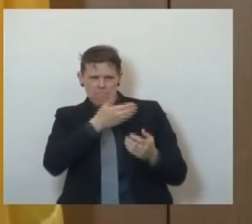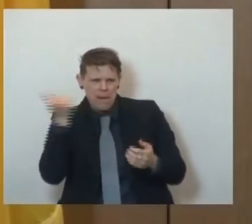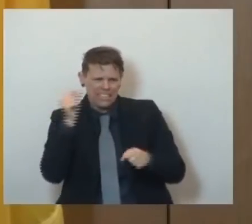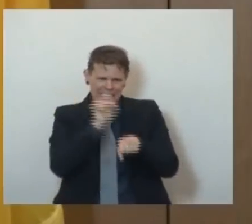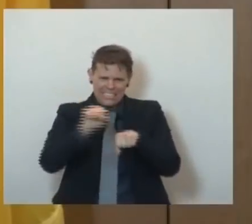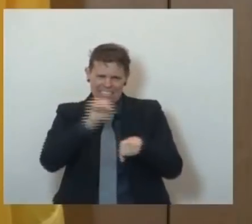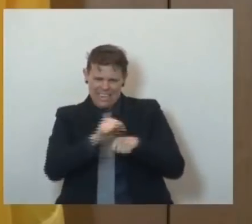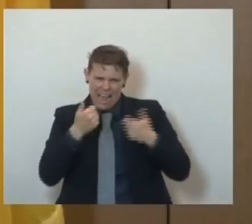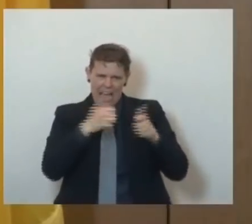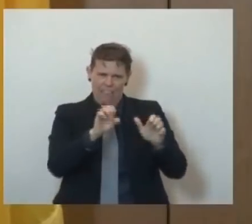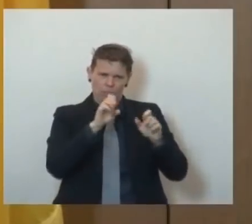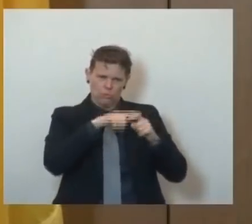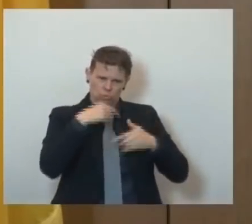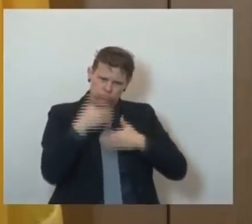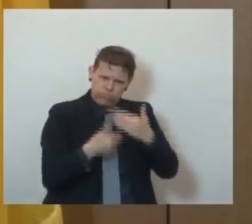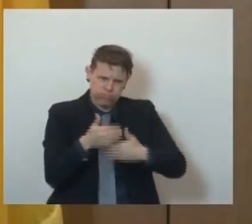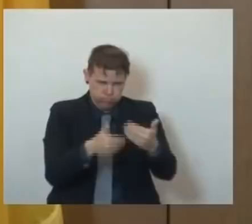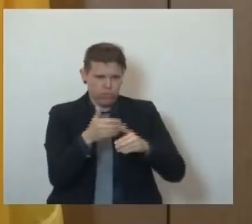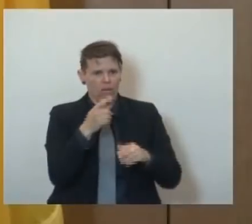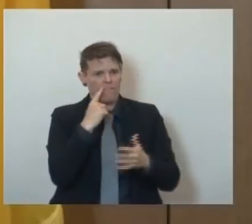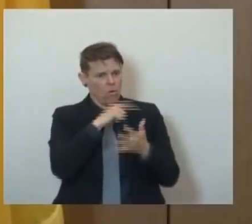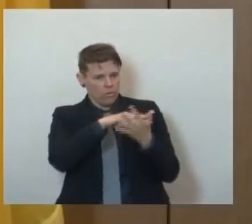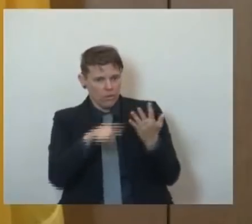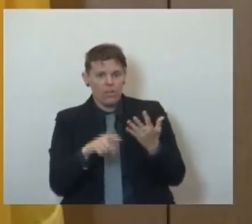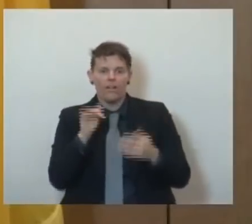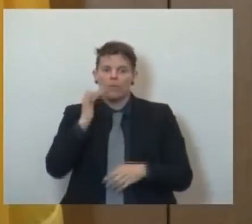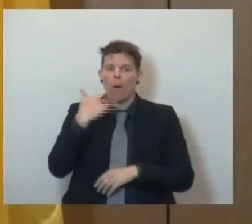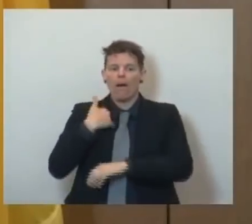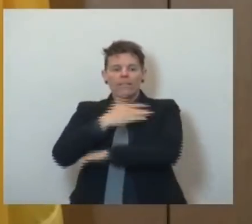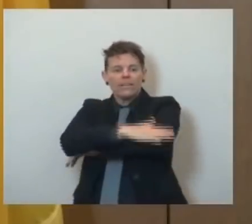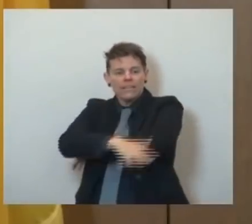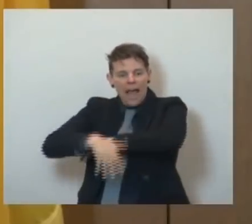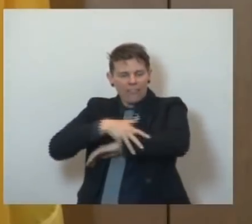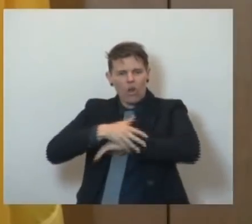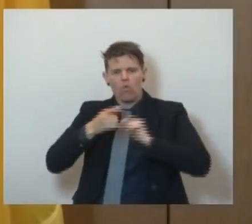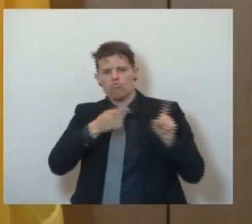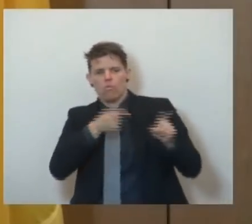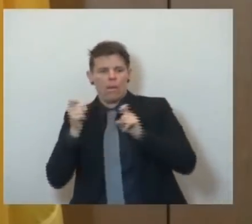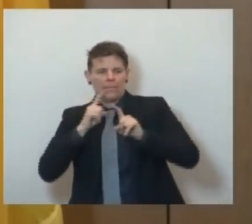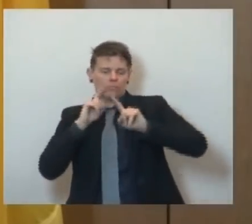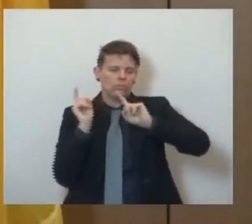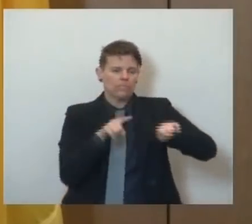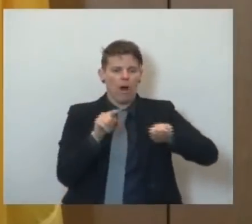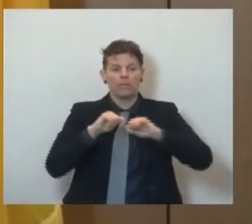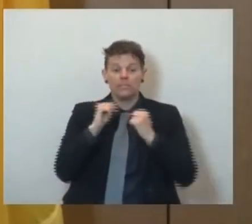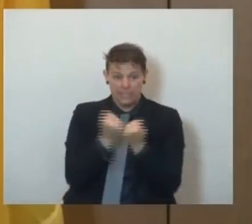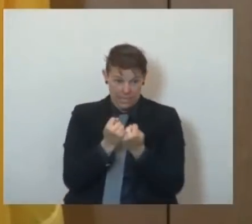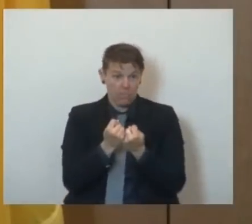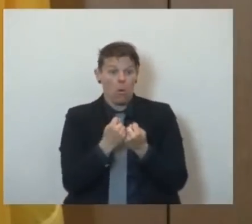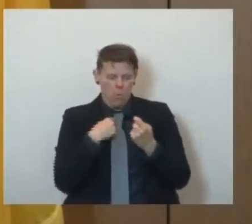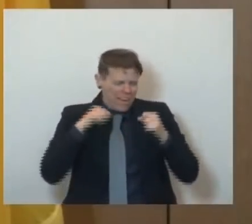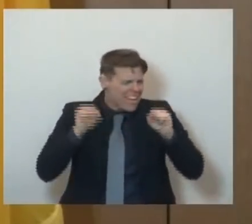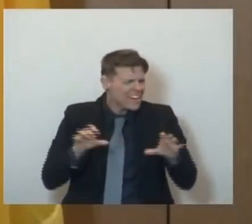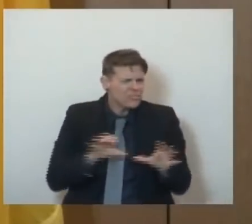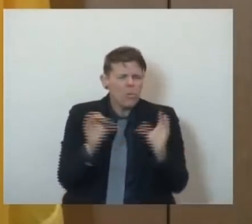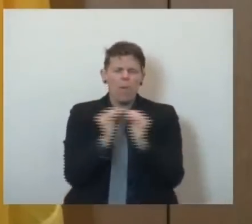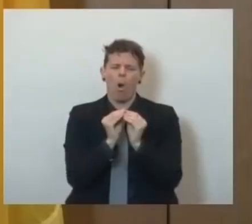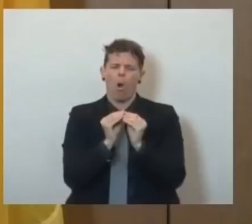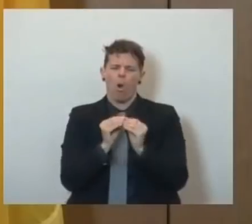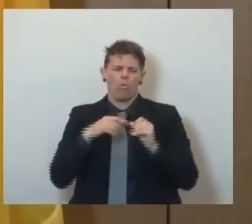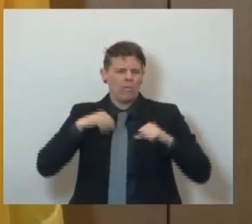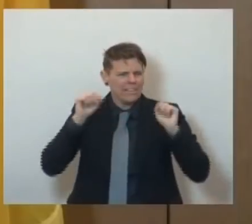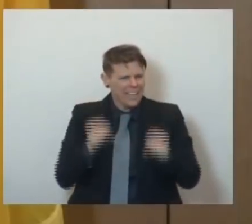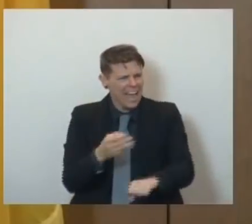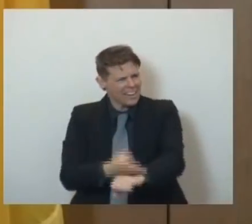frankly, it's why we have a Navajo Nation rapid response team. Like, we can do more. We must do more. There's got to be